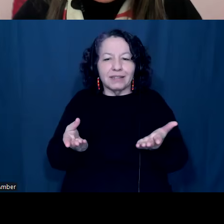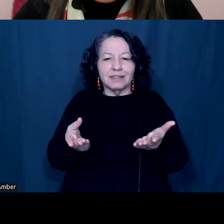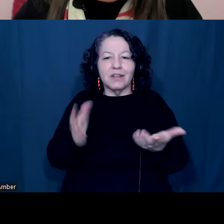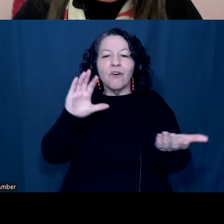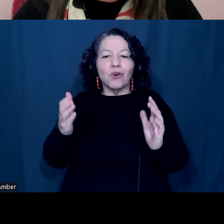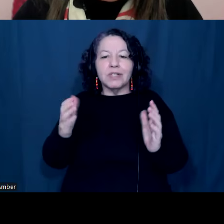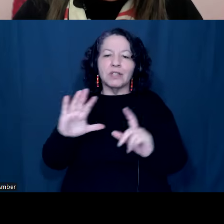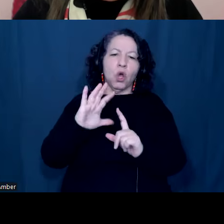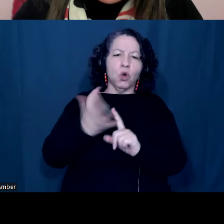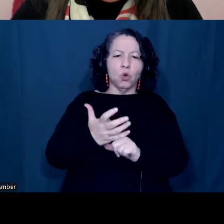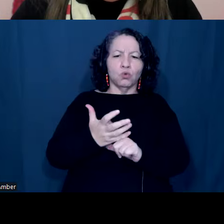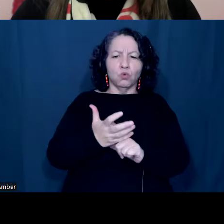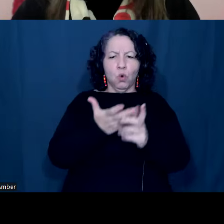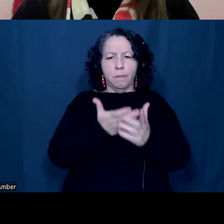belongings.